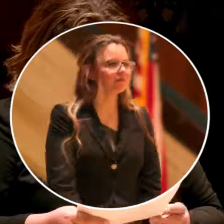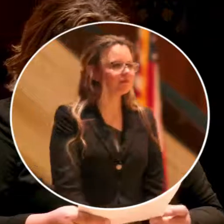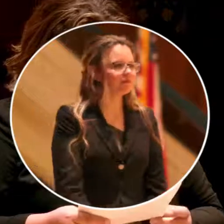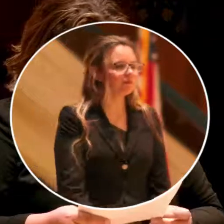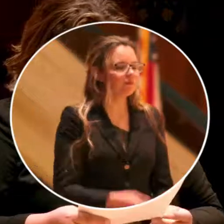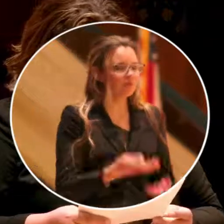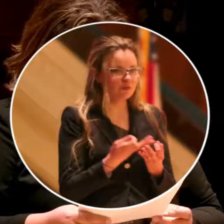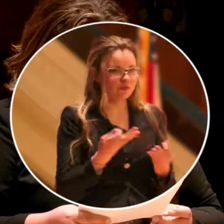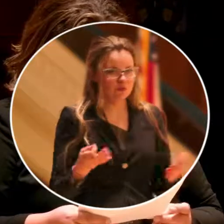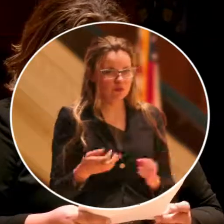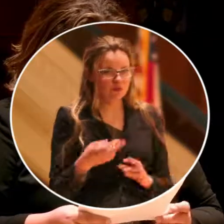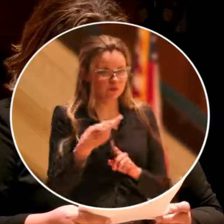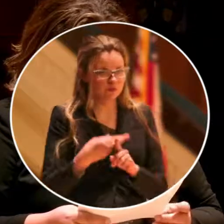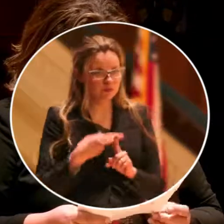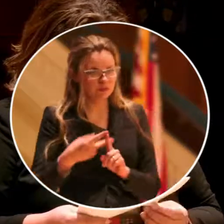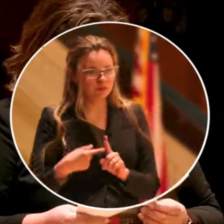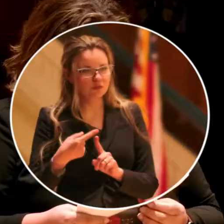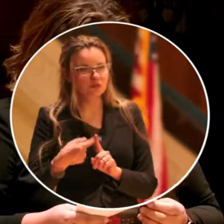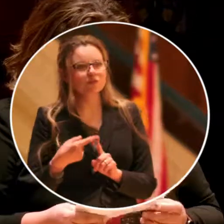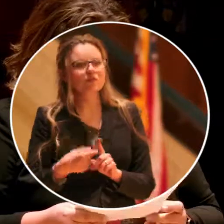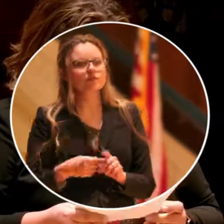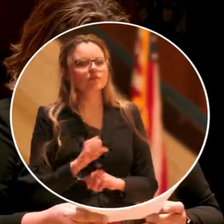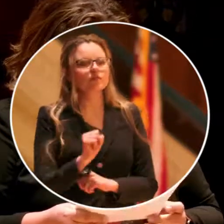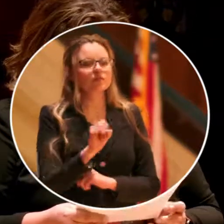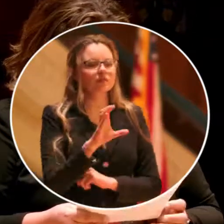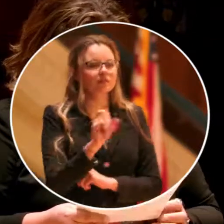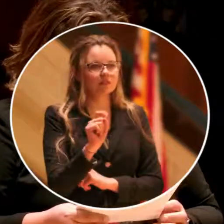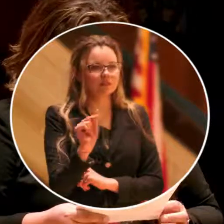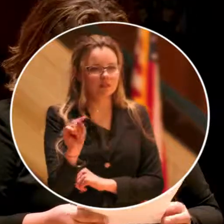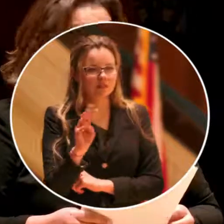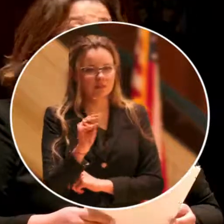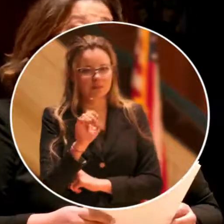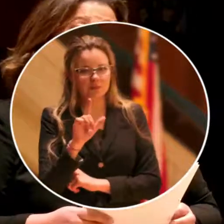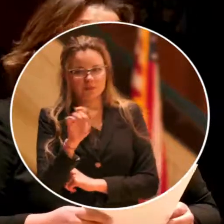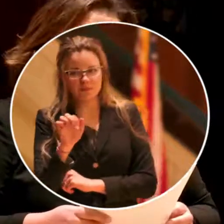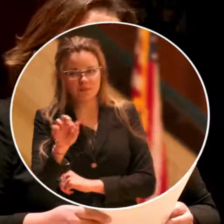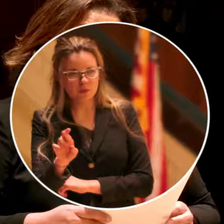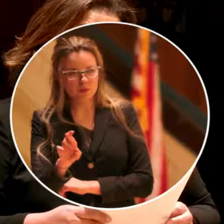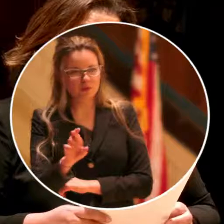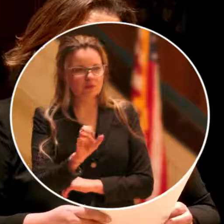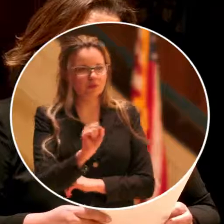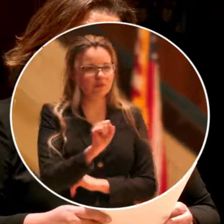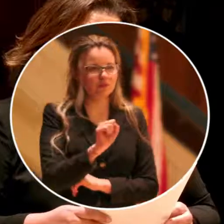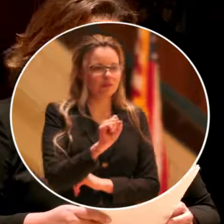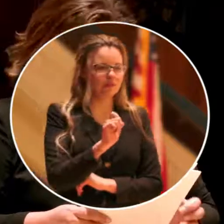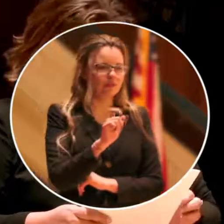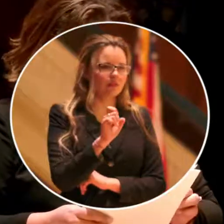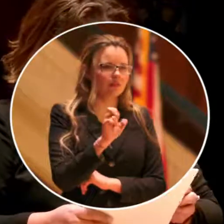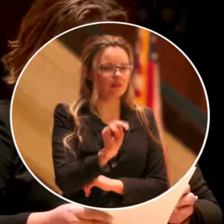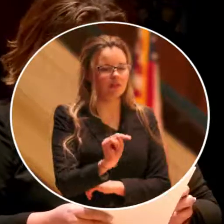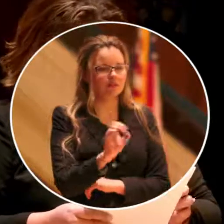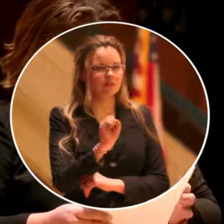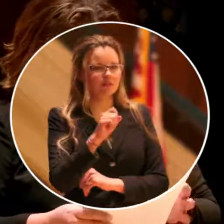Sherman Furniture Rentals, Deanna Spiata, Scott Miller Salon and Spa, and Imprintable Solutions, Inc.